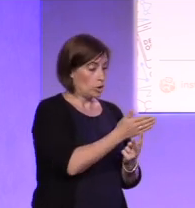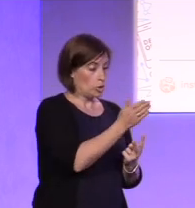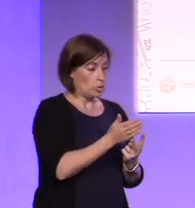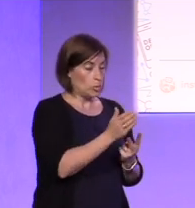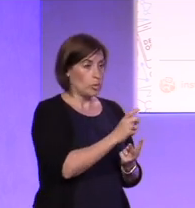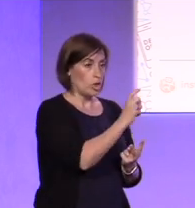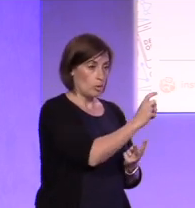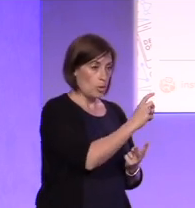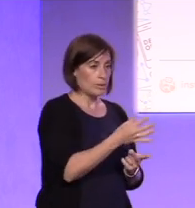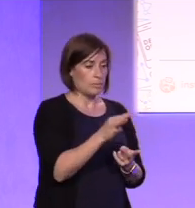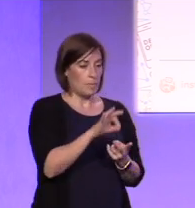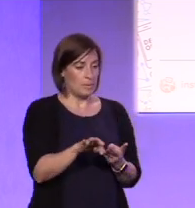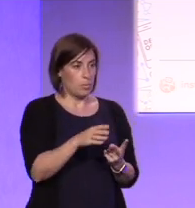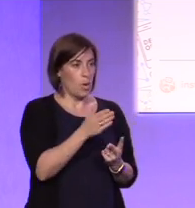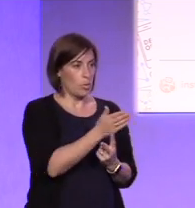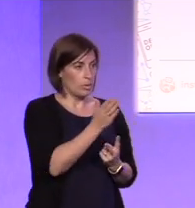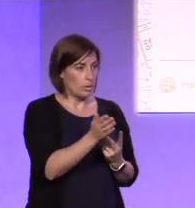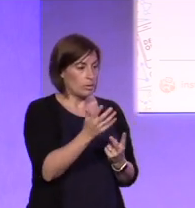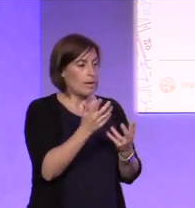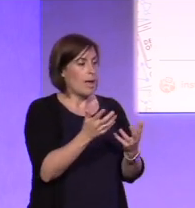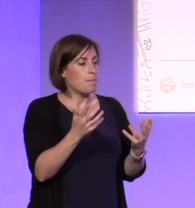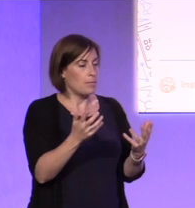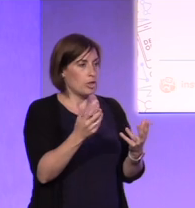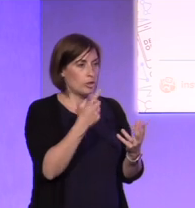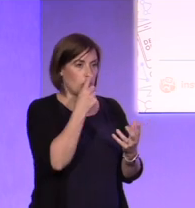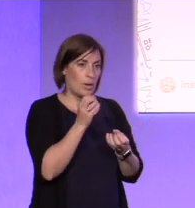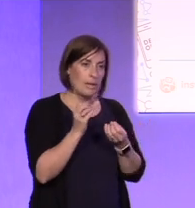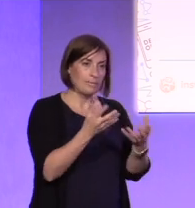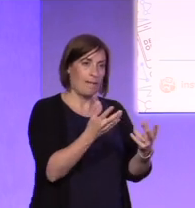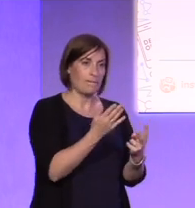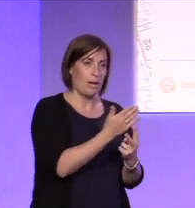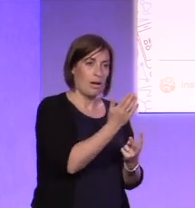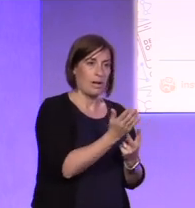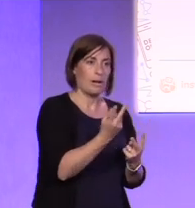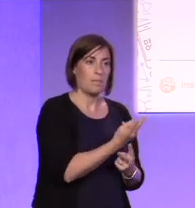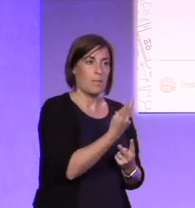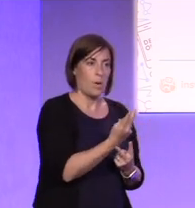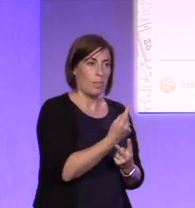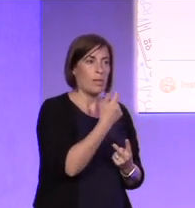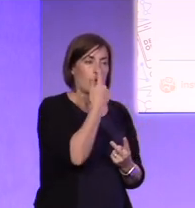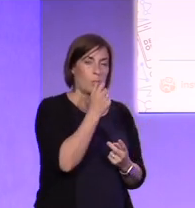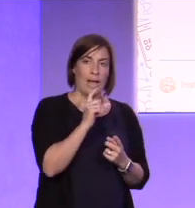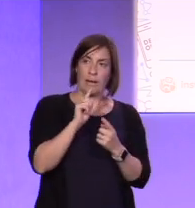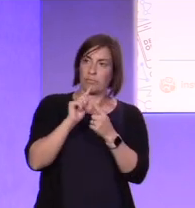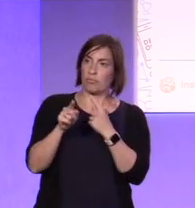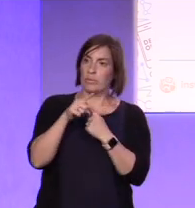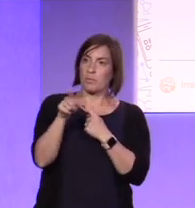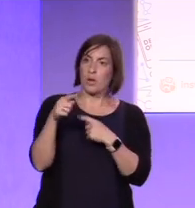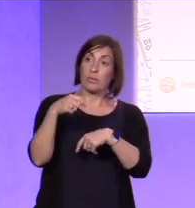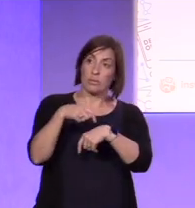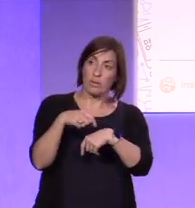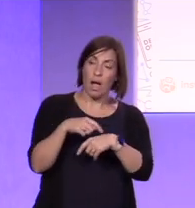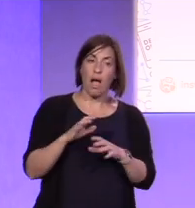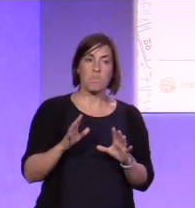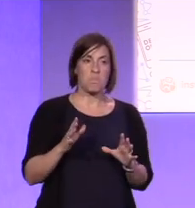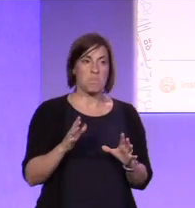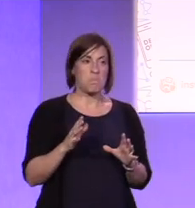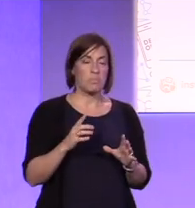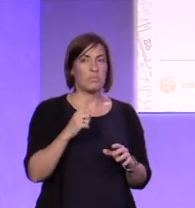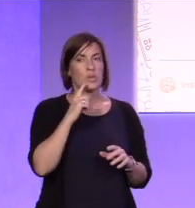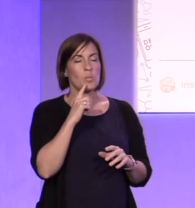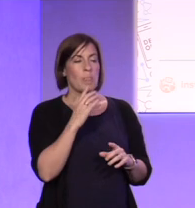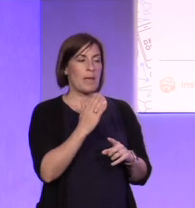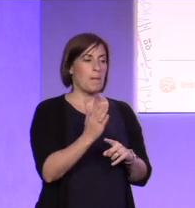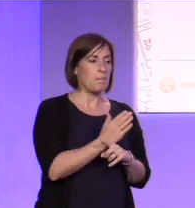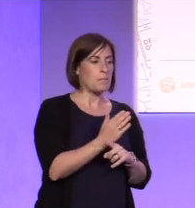this stability enabled us to go back to the wider organization very quickly and say, with a high degree of confidence, we think it's going to take us between X and Y